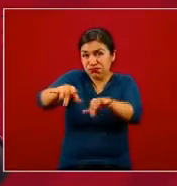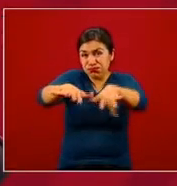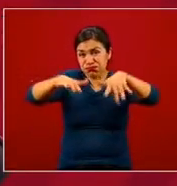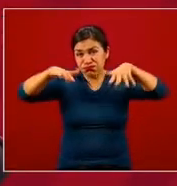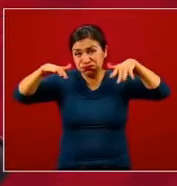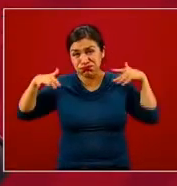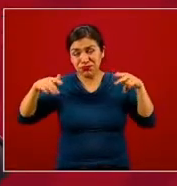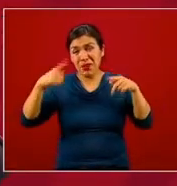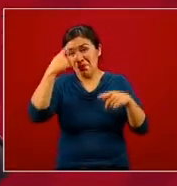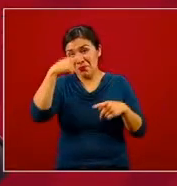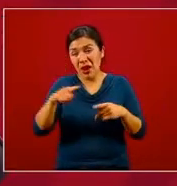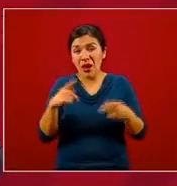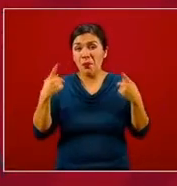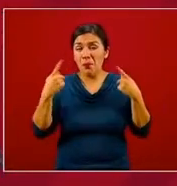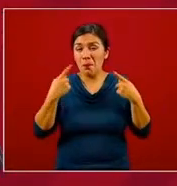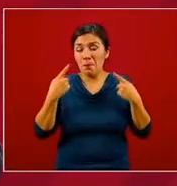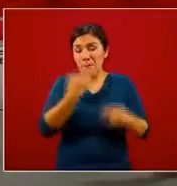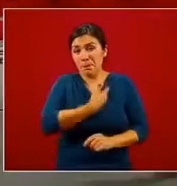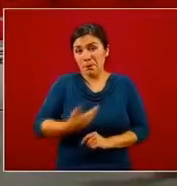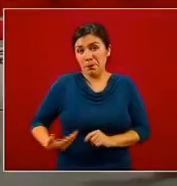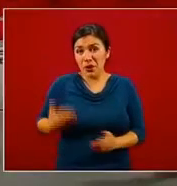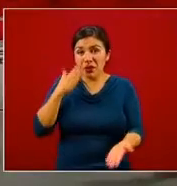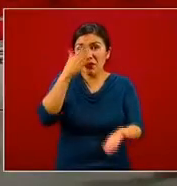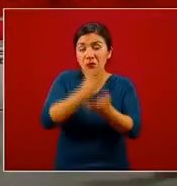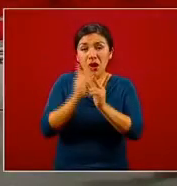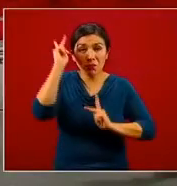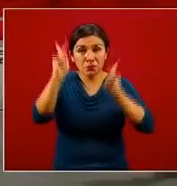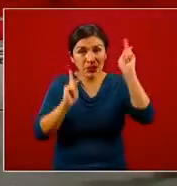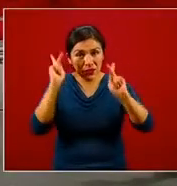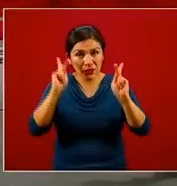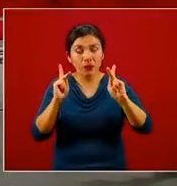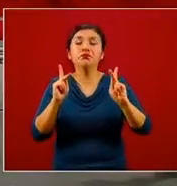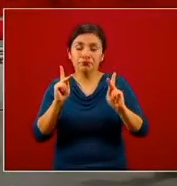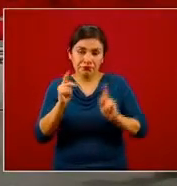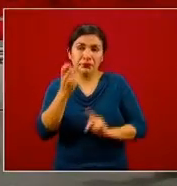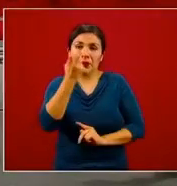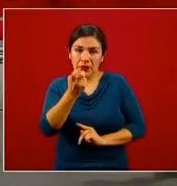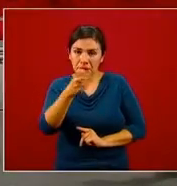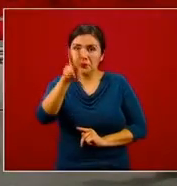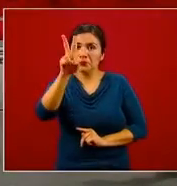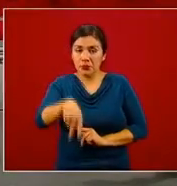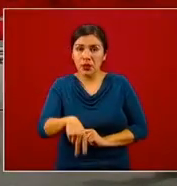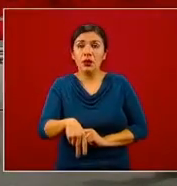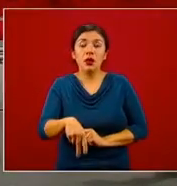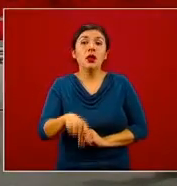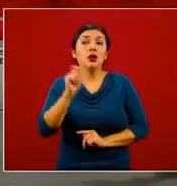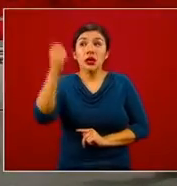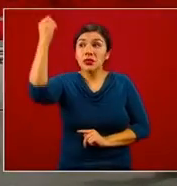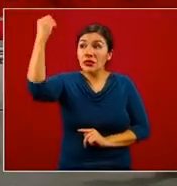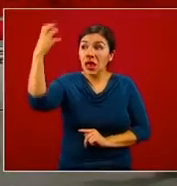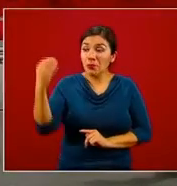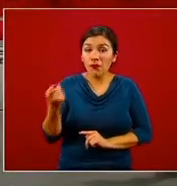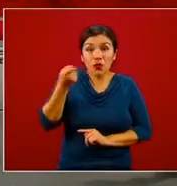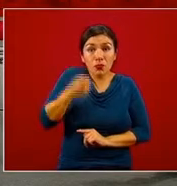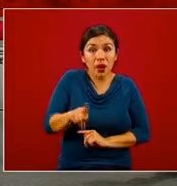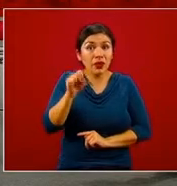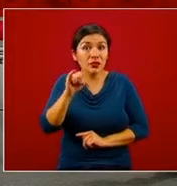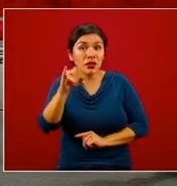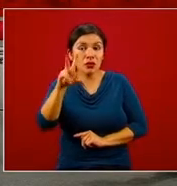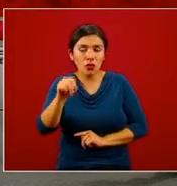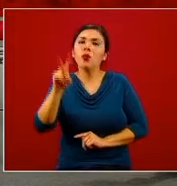And so whether that's decided tonight or not, do not go and